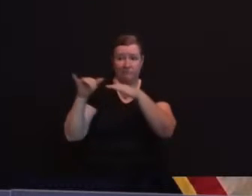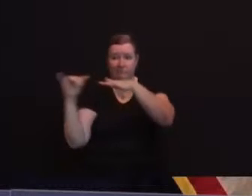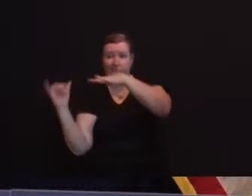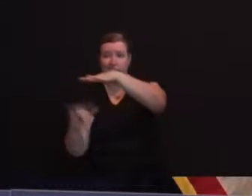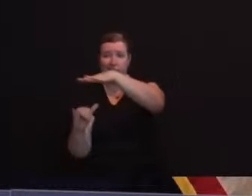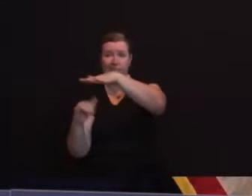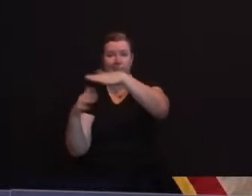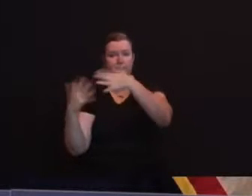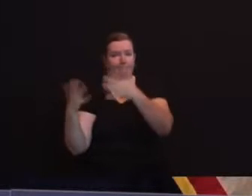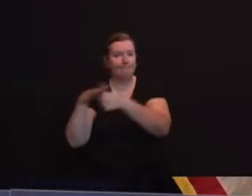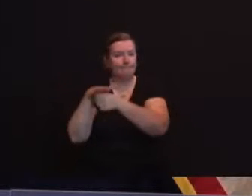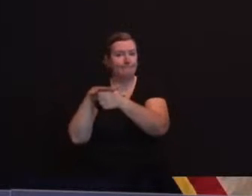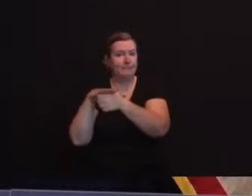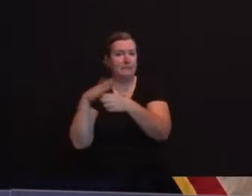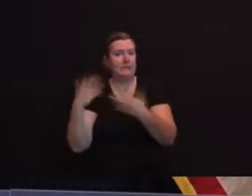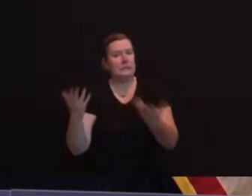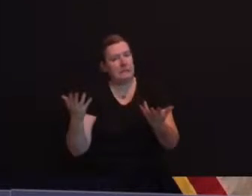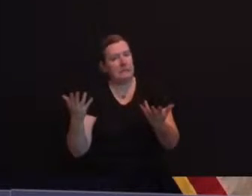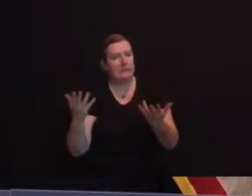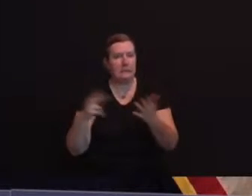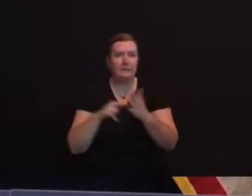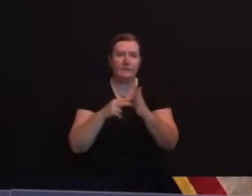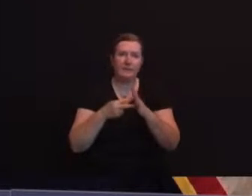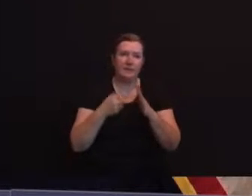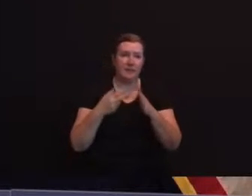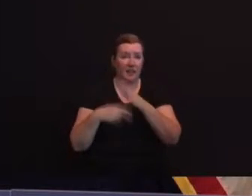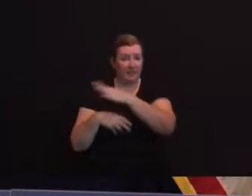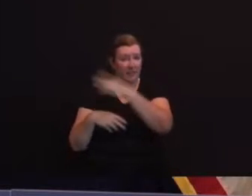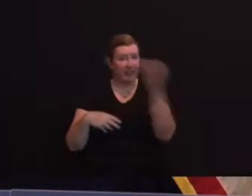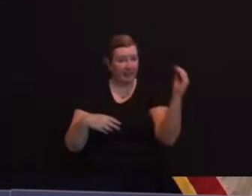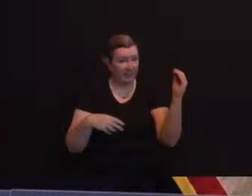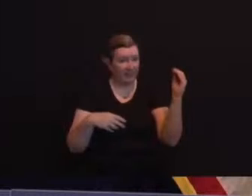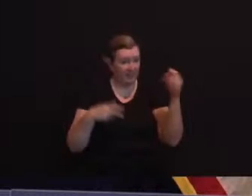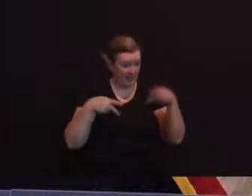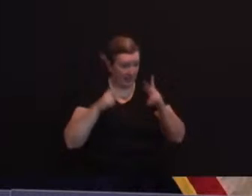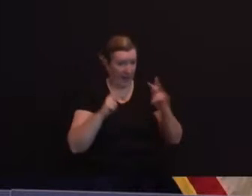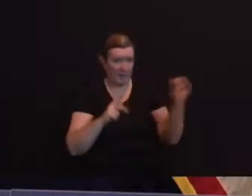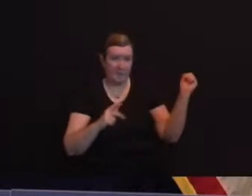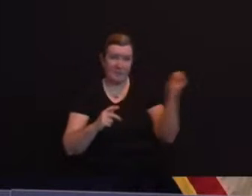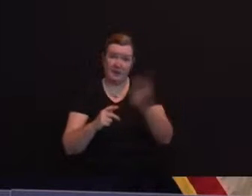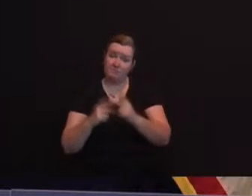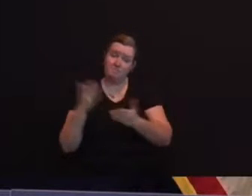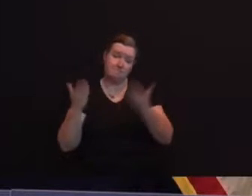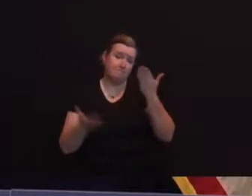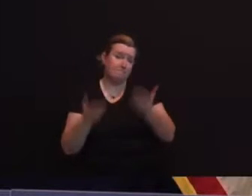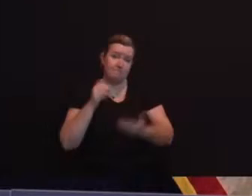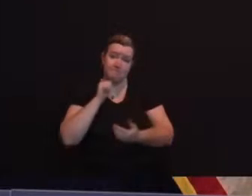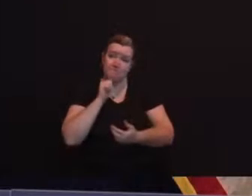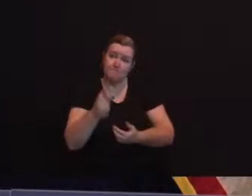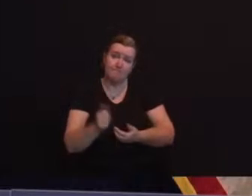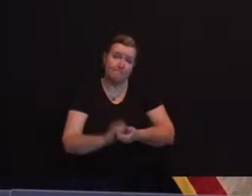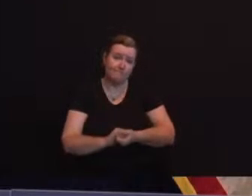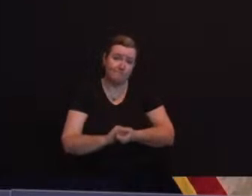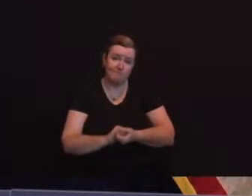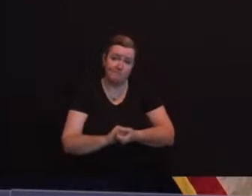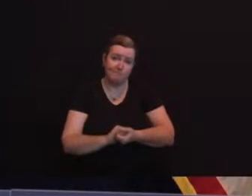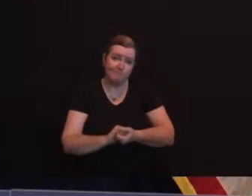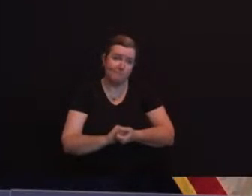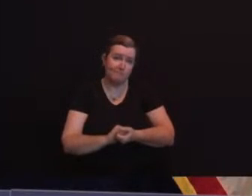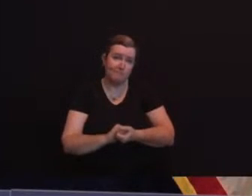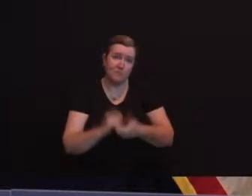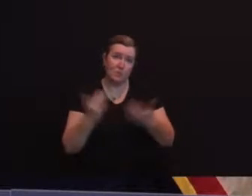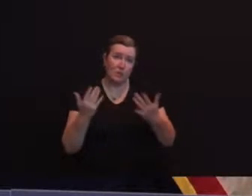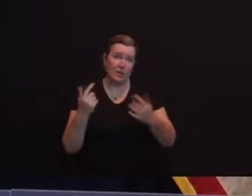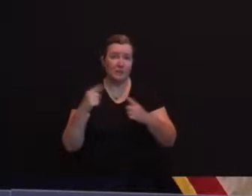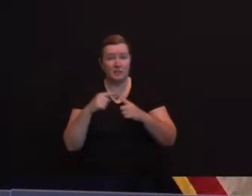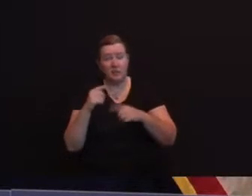list, they may not be guaranteed readmission to the facility until a bed is available. Residents and